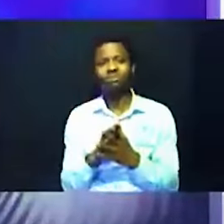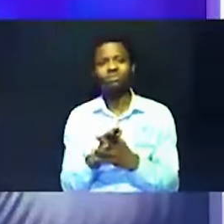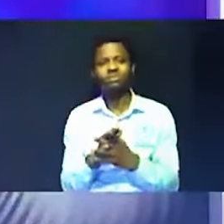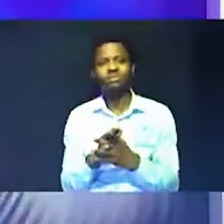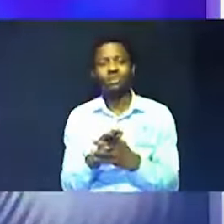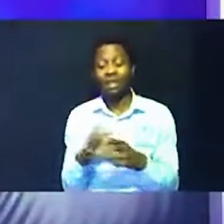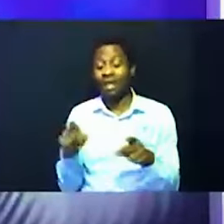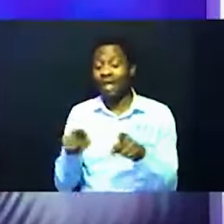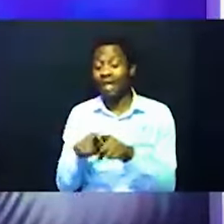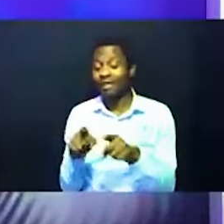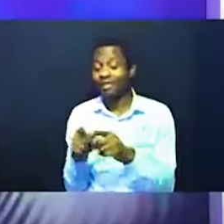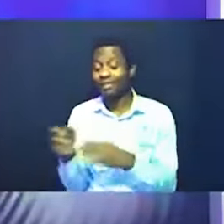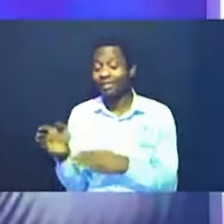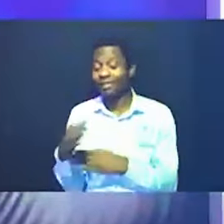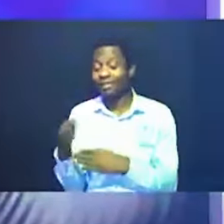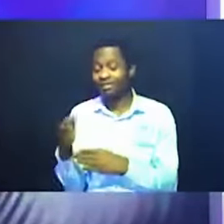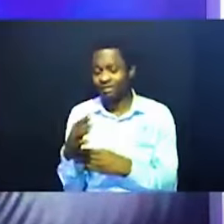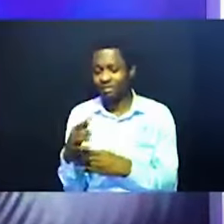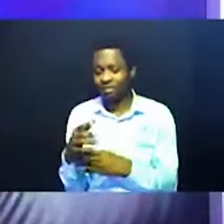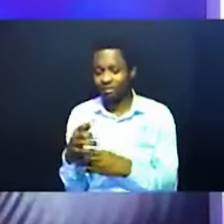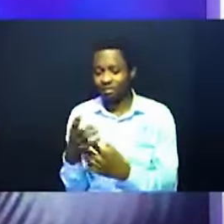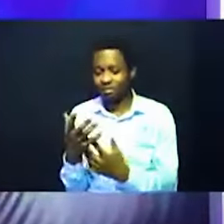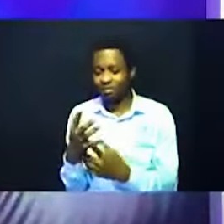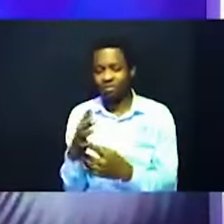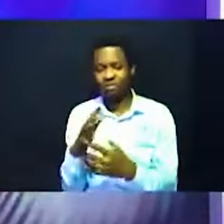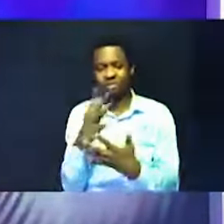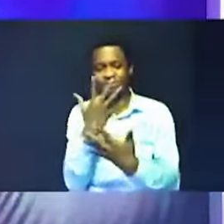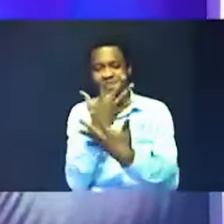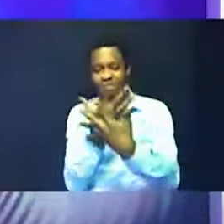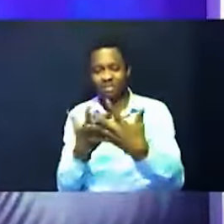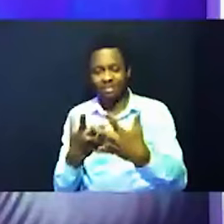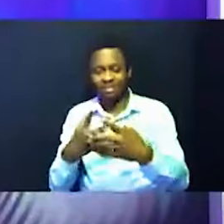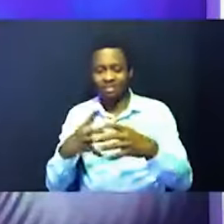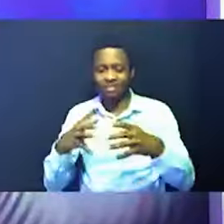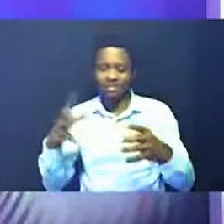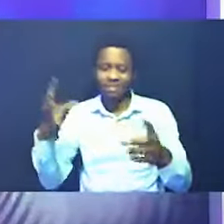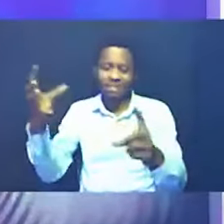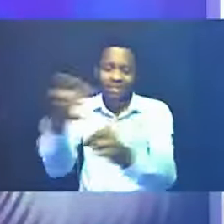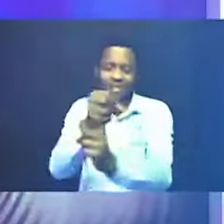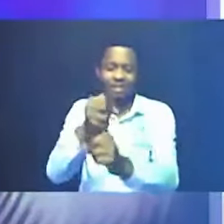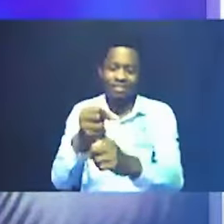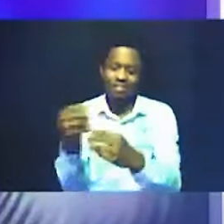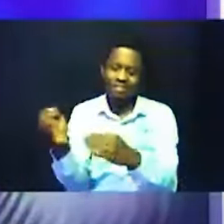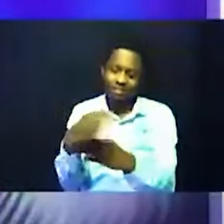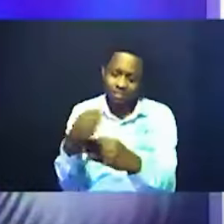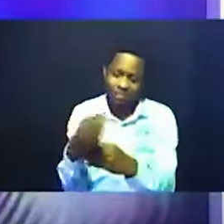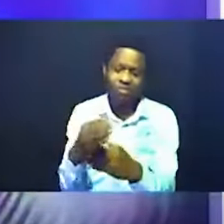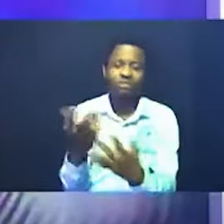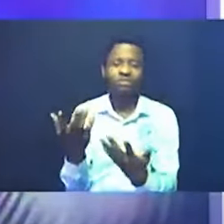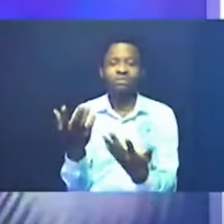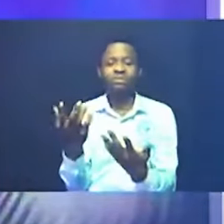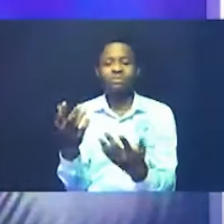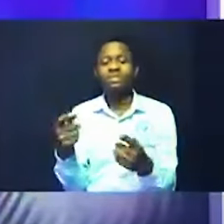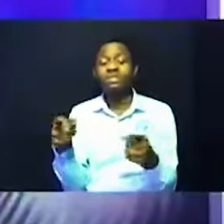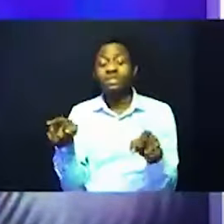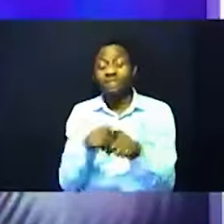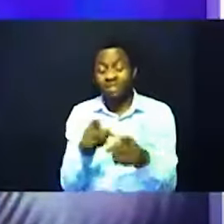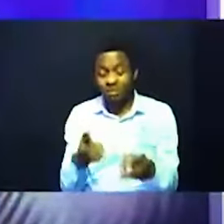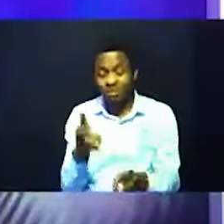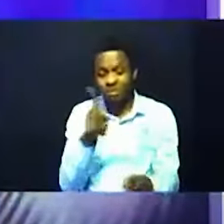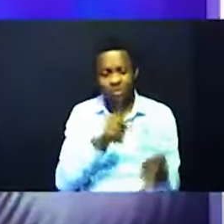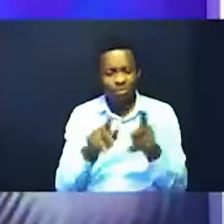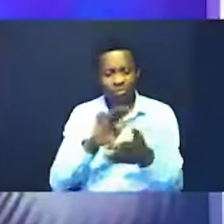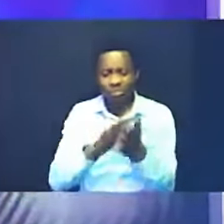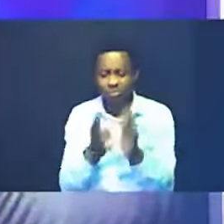are caught in a CO net or bears are taken in a snare so people are trapped by